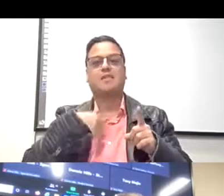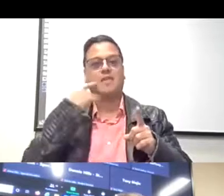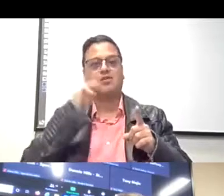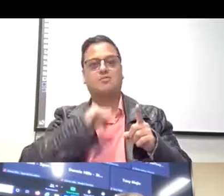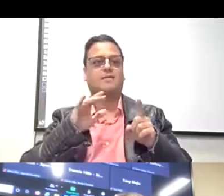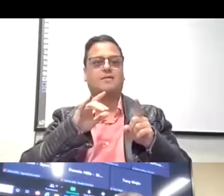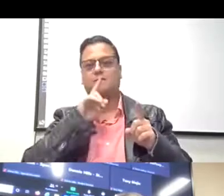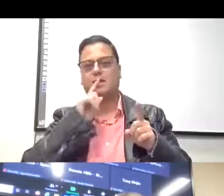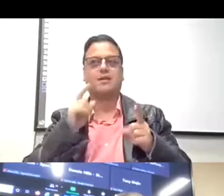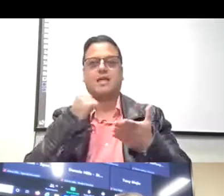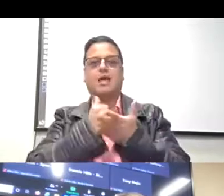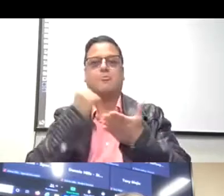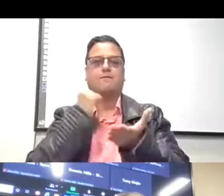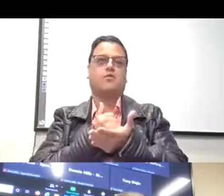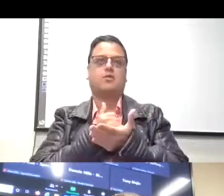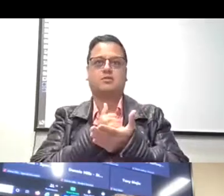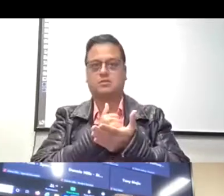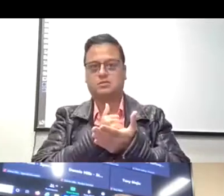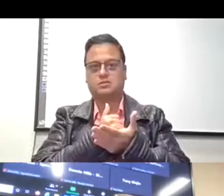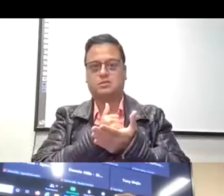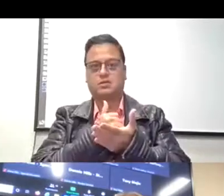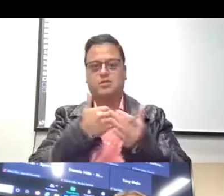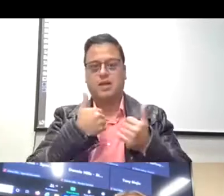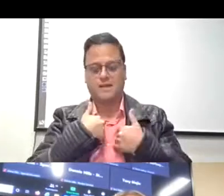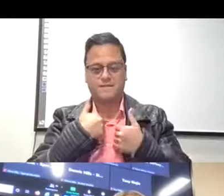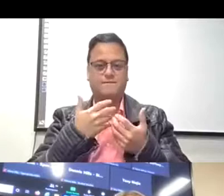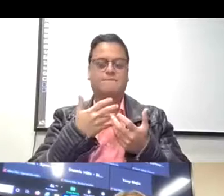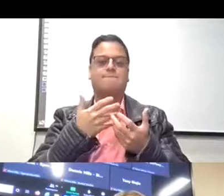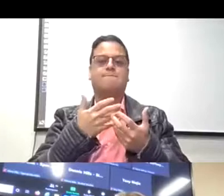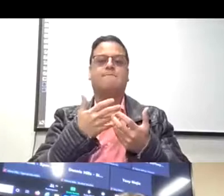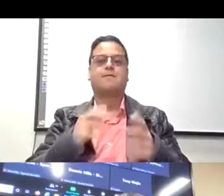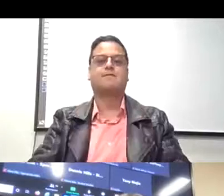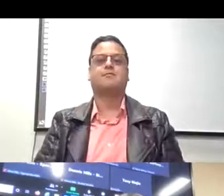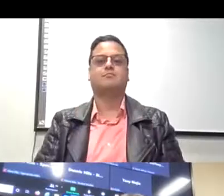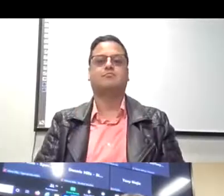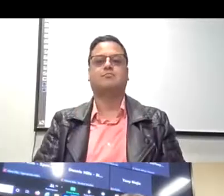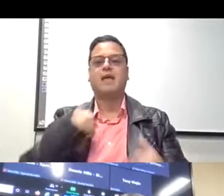be really helpful to have that built in.